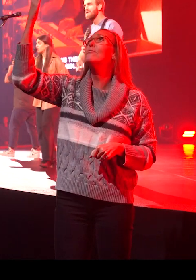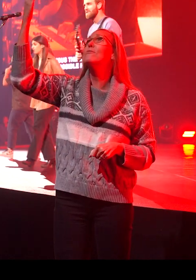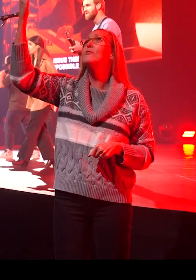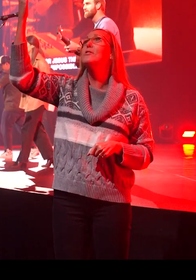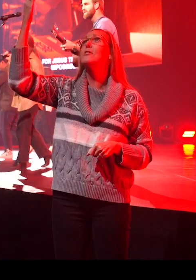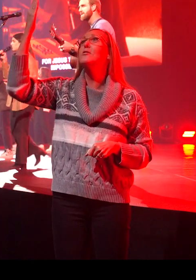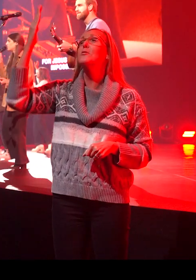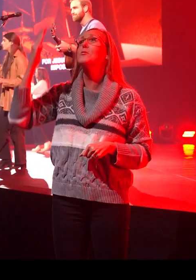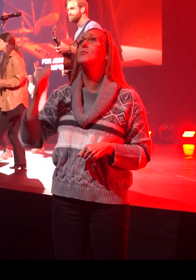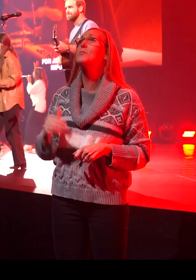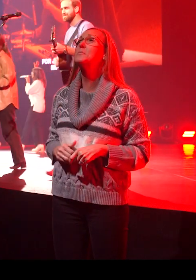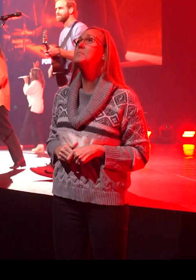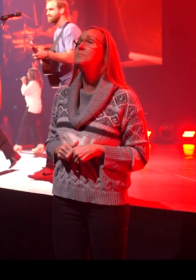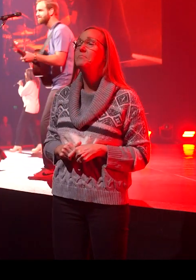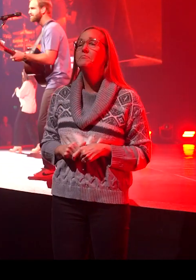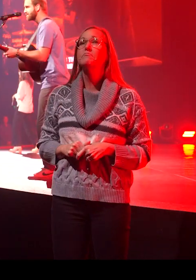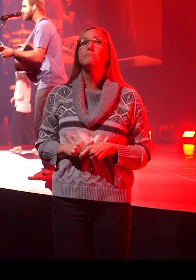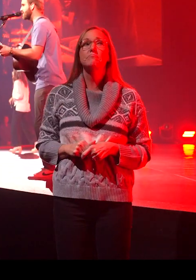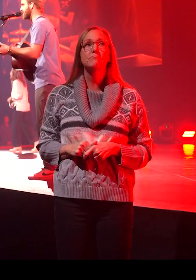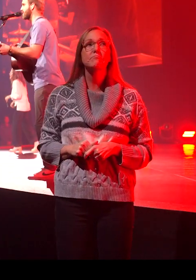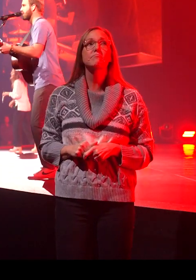impossible for you.